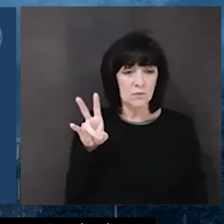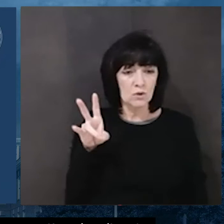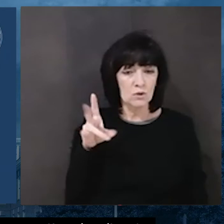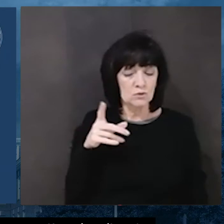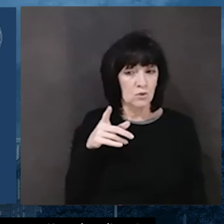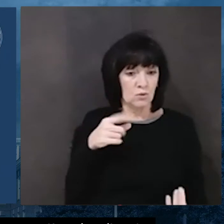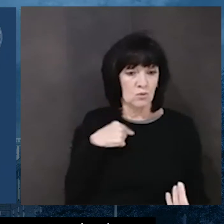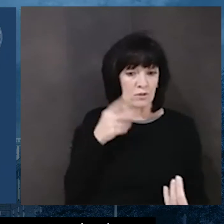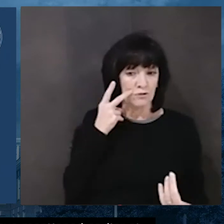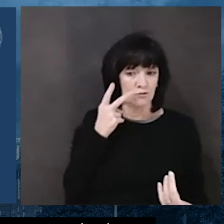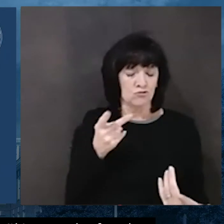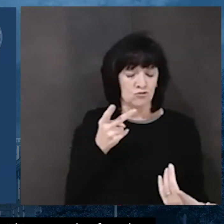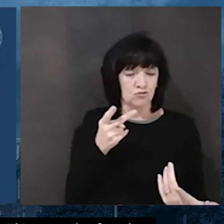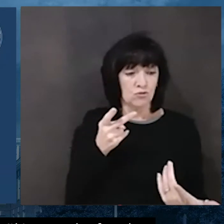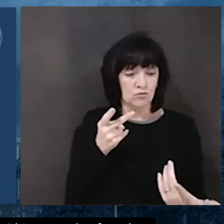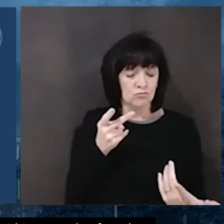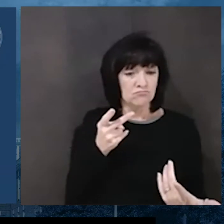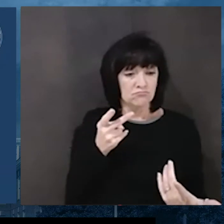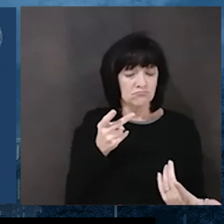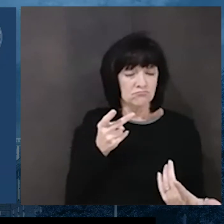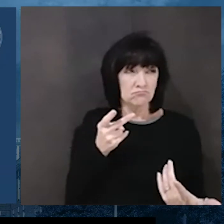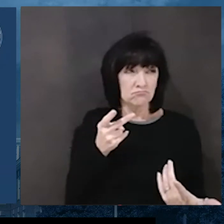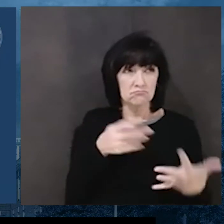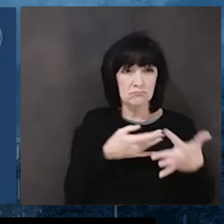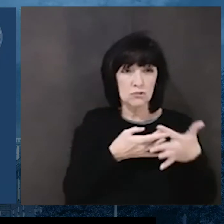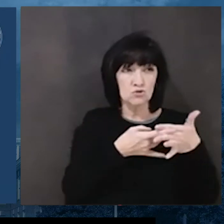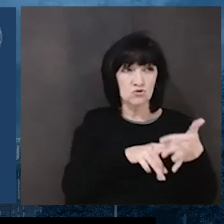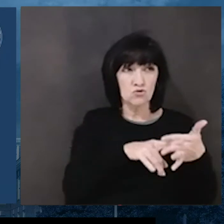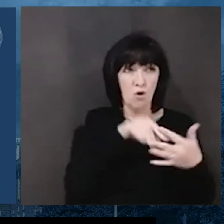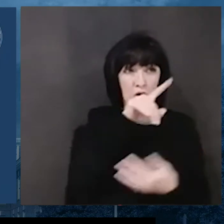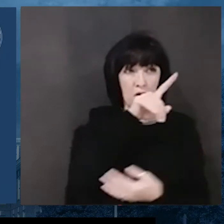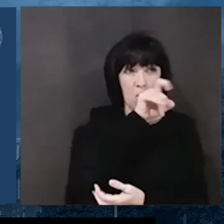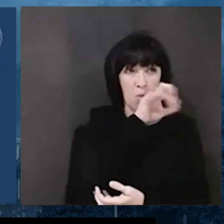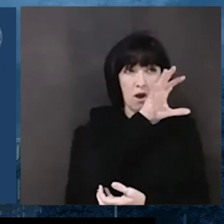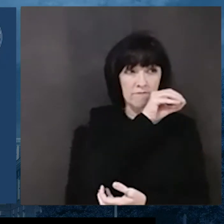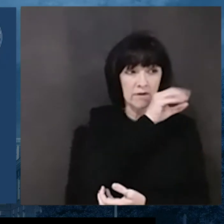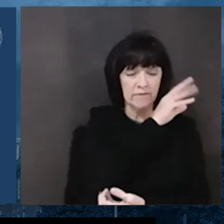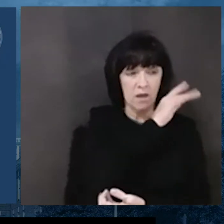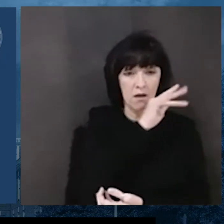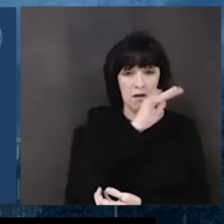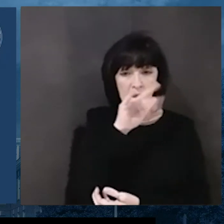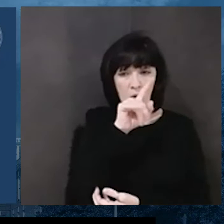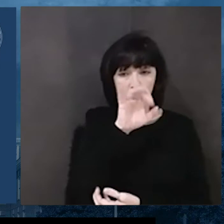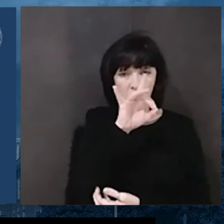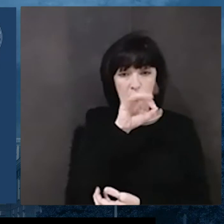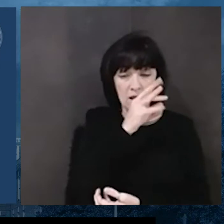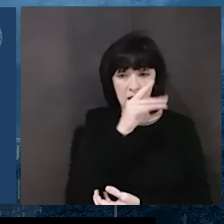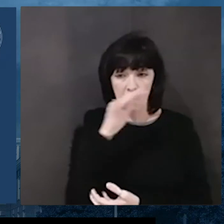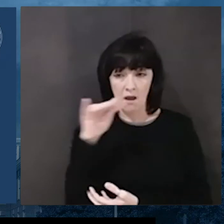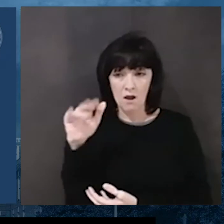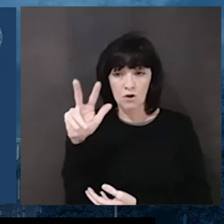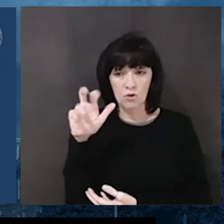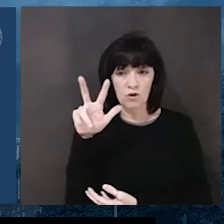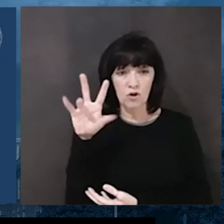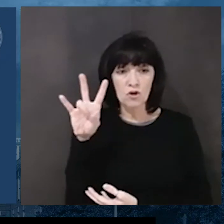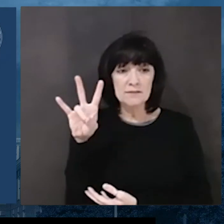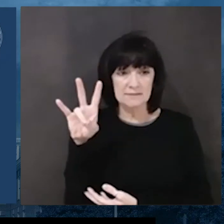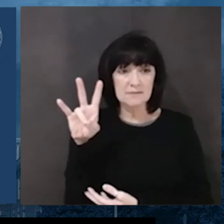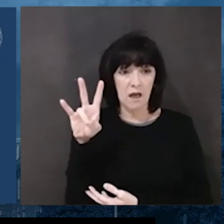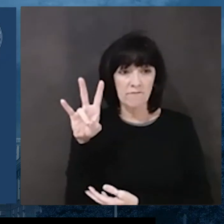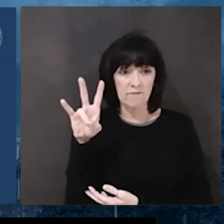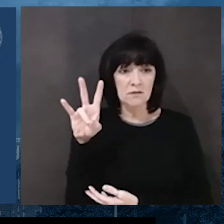from somewhere in the 100, 150 to 180 to 337. We're